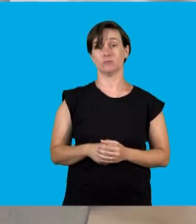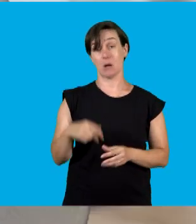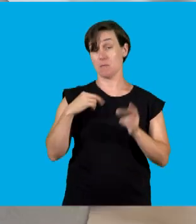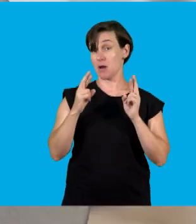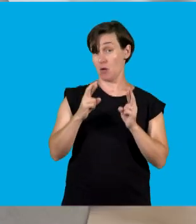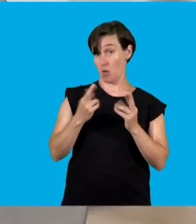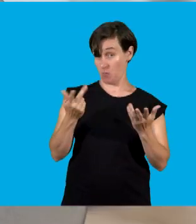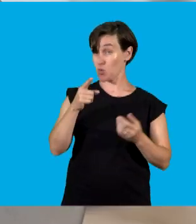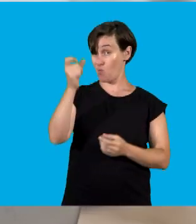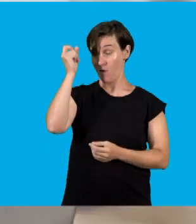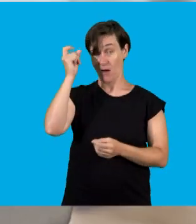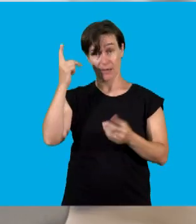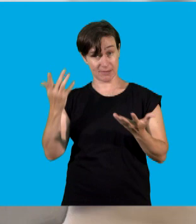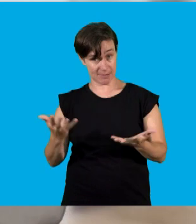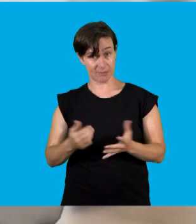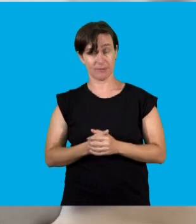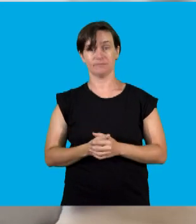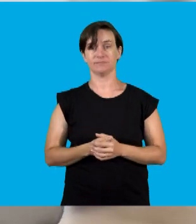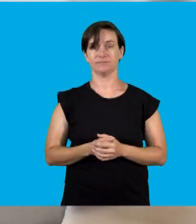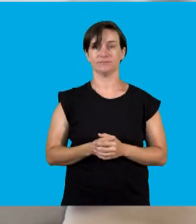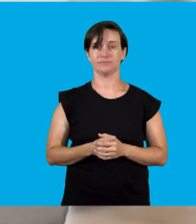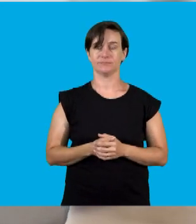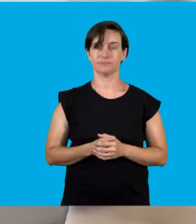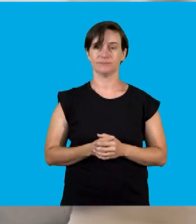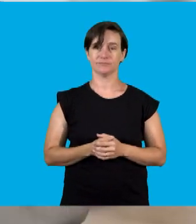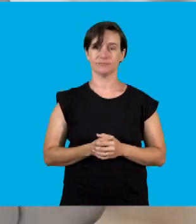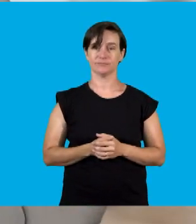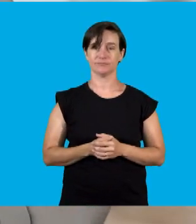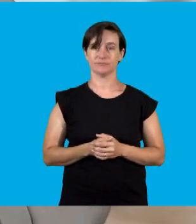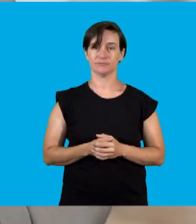scenario. I hope you are in the clear. I hope it makes sense to you.